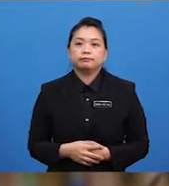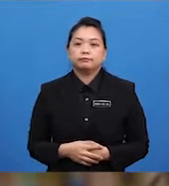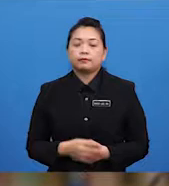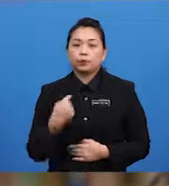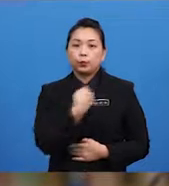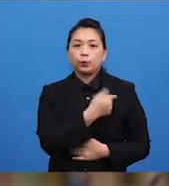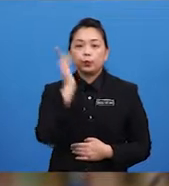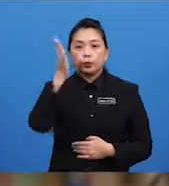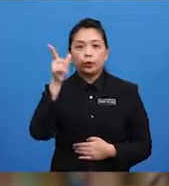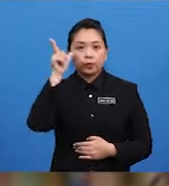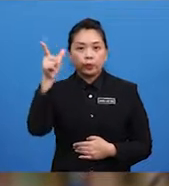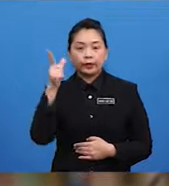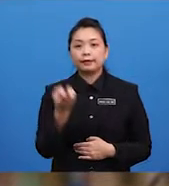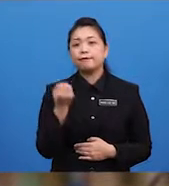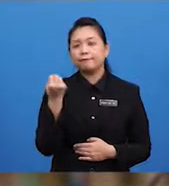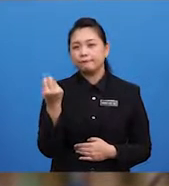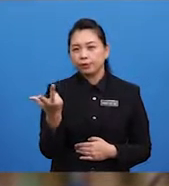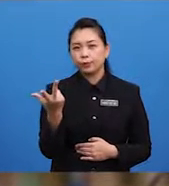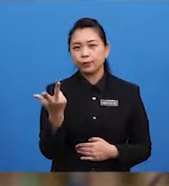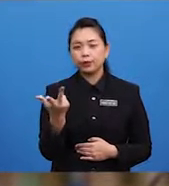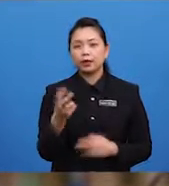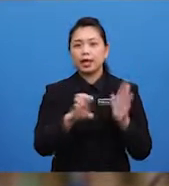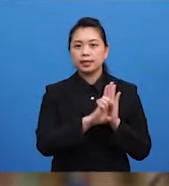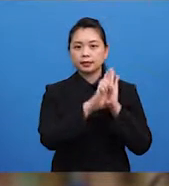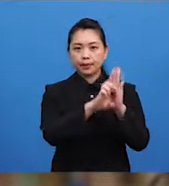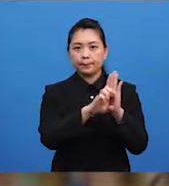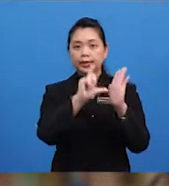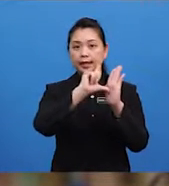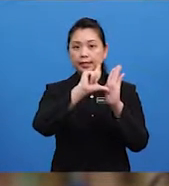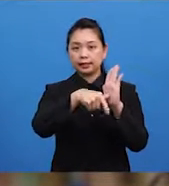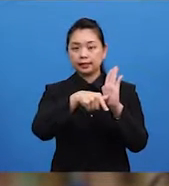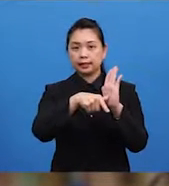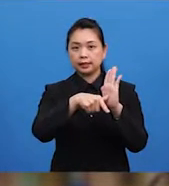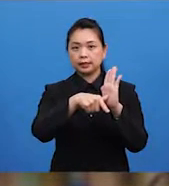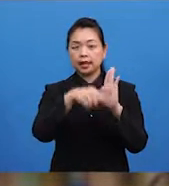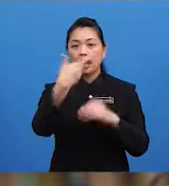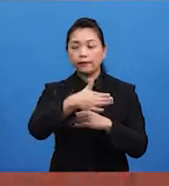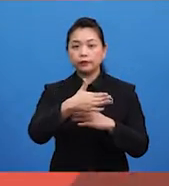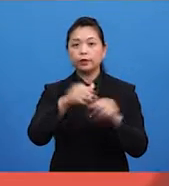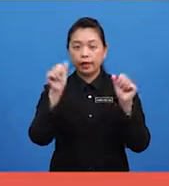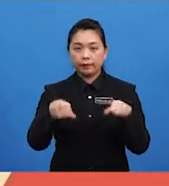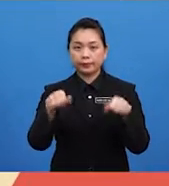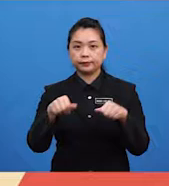We will look at a few examples later, after which you will be able to comprehend better.